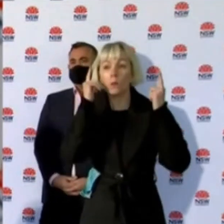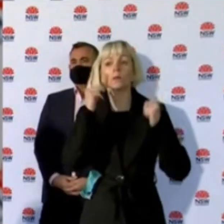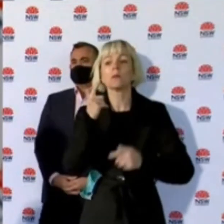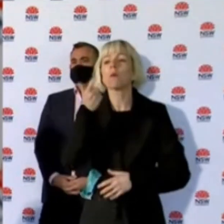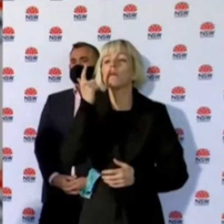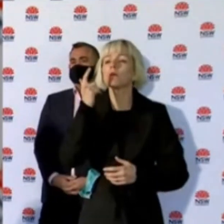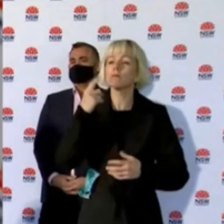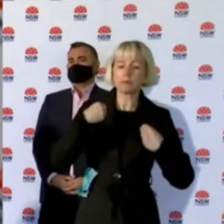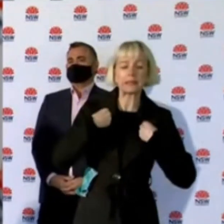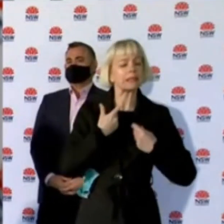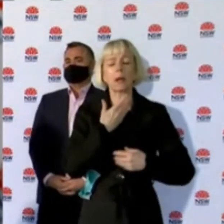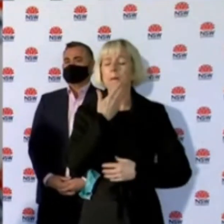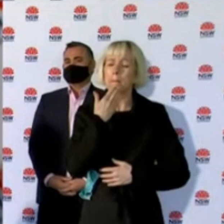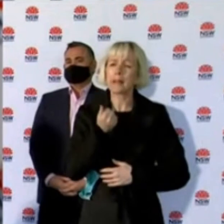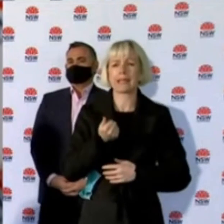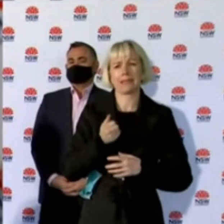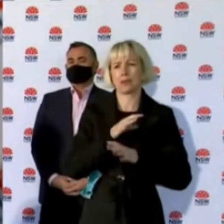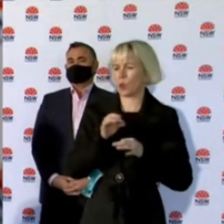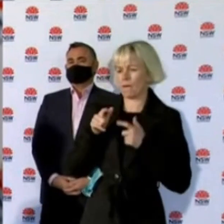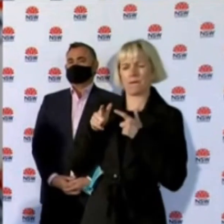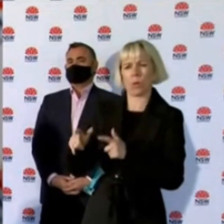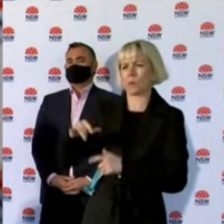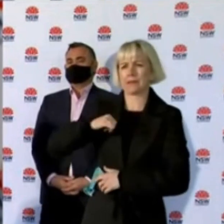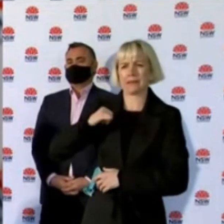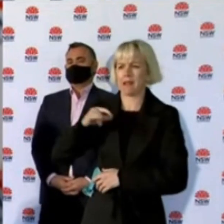outside their homes unless it's absolutely necessary. But there are always,